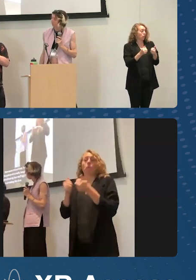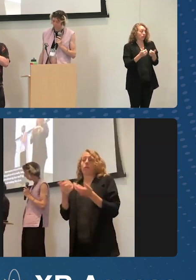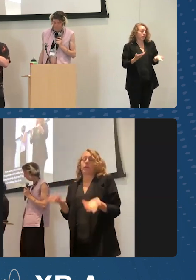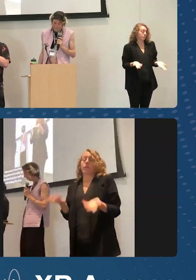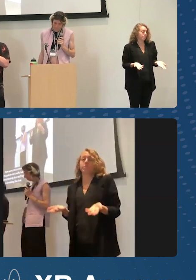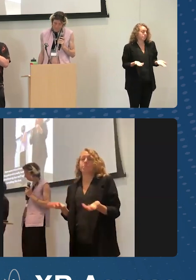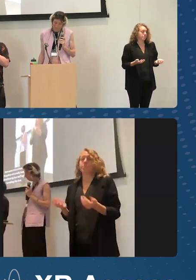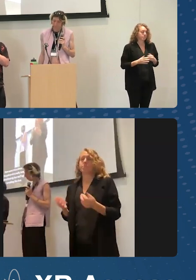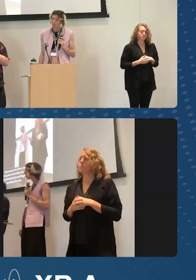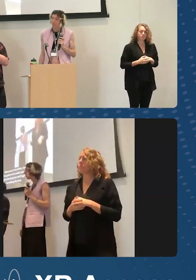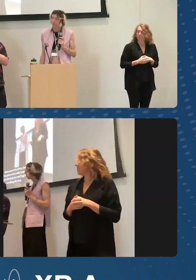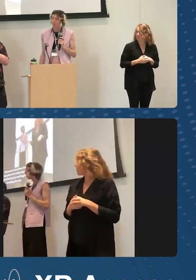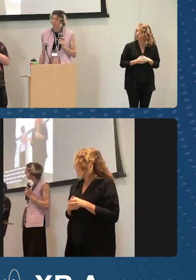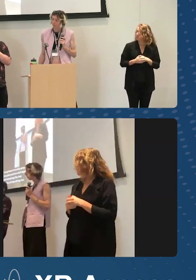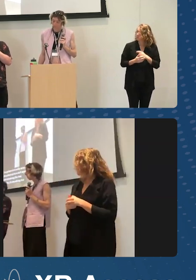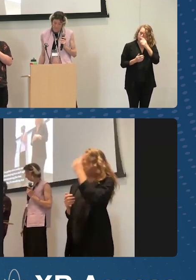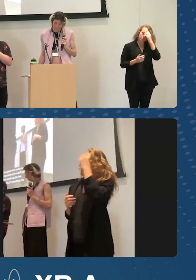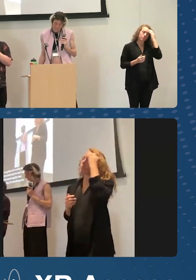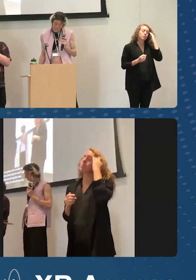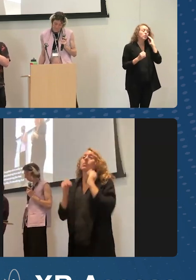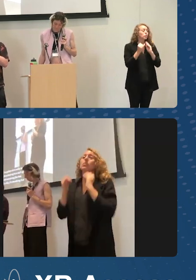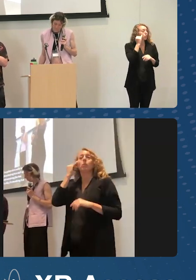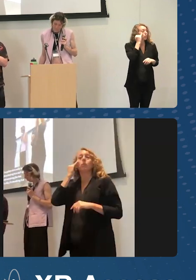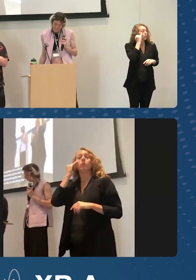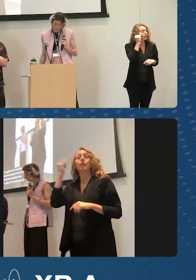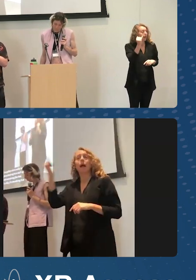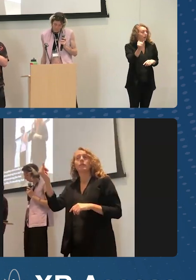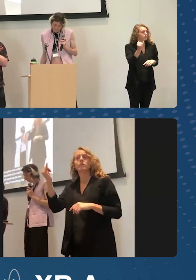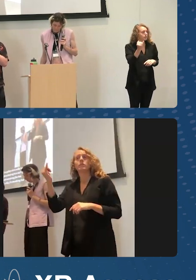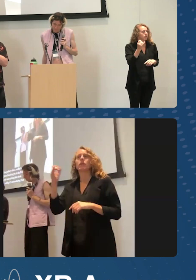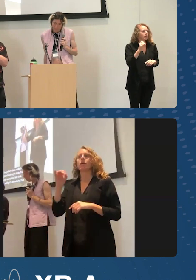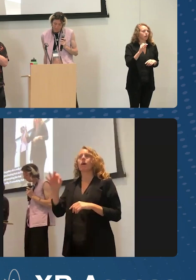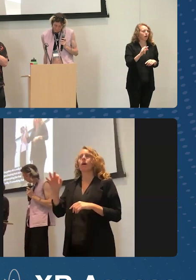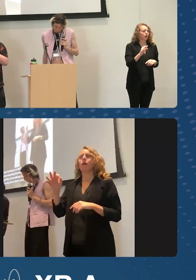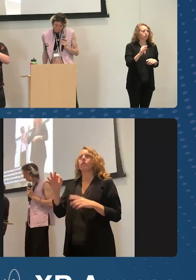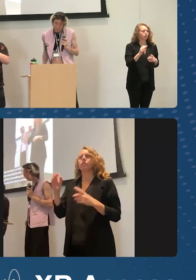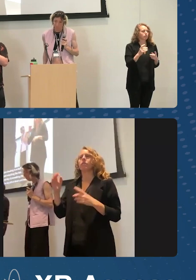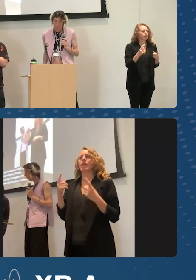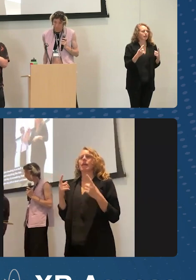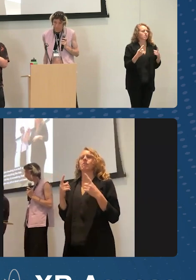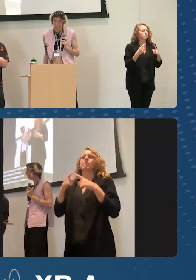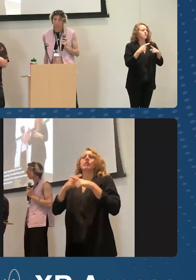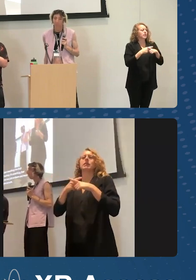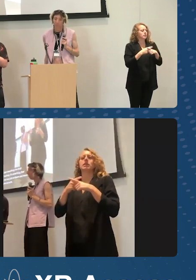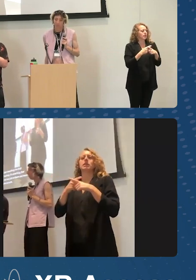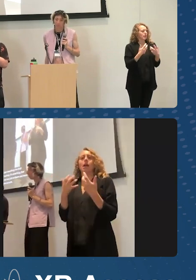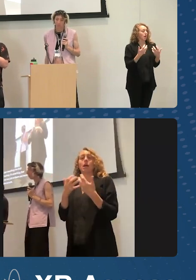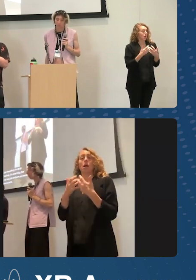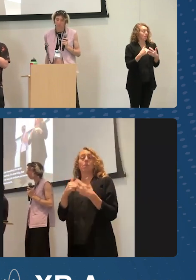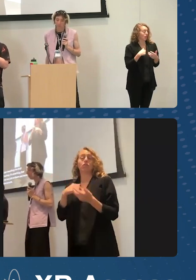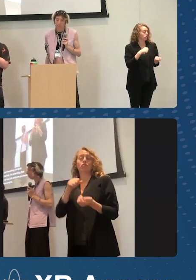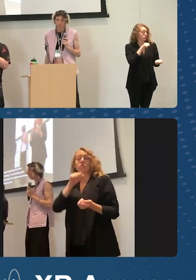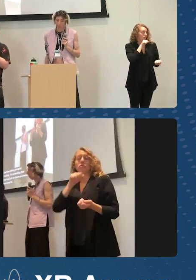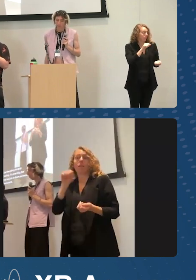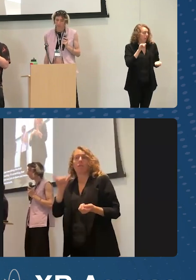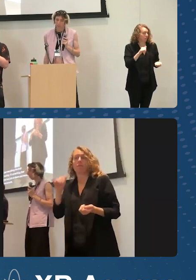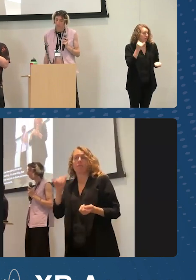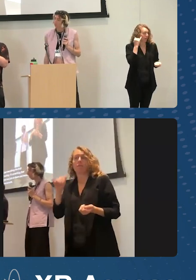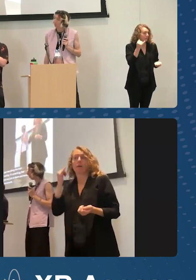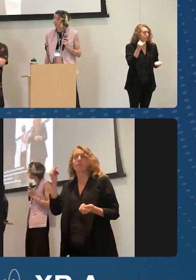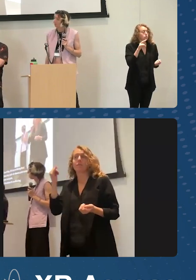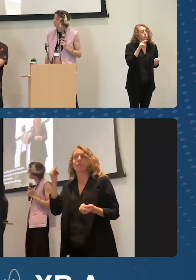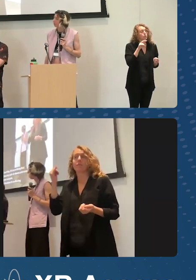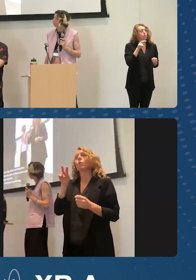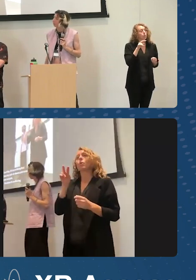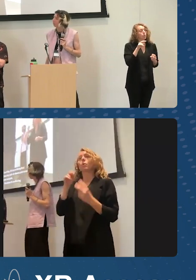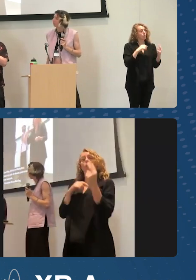so, you know, the idea of like conflicting accommodations and that sort of thing, I absolutely love. And so, you know, we're looking at the screen,